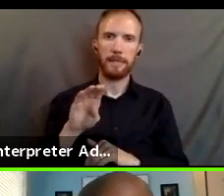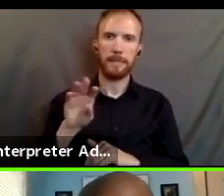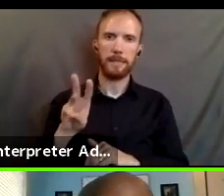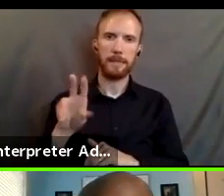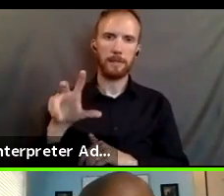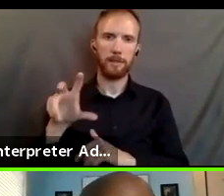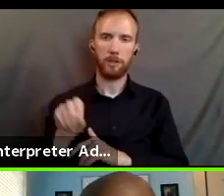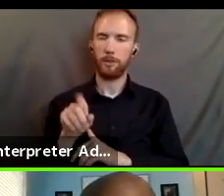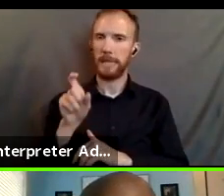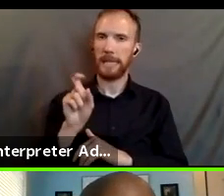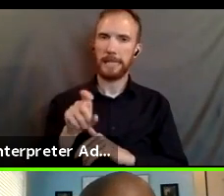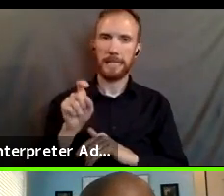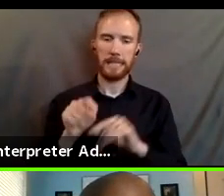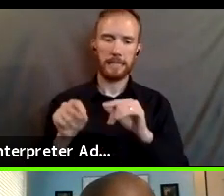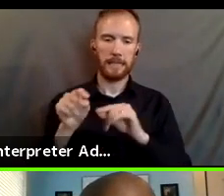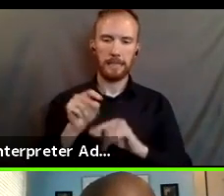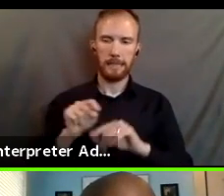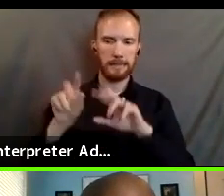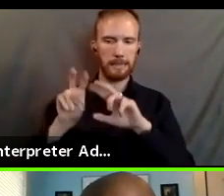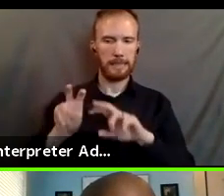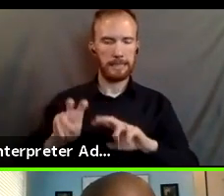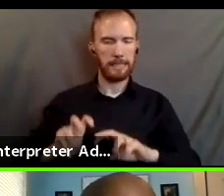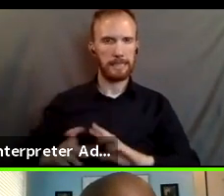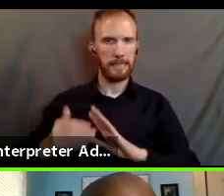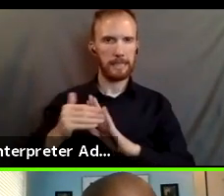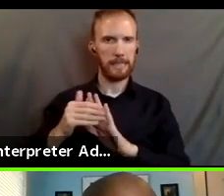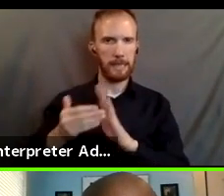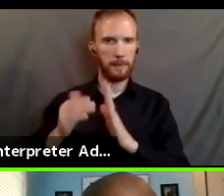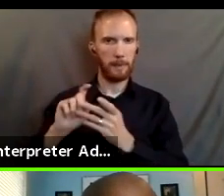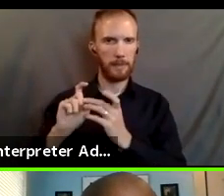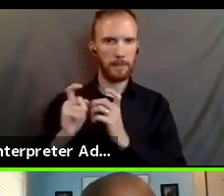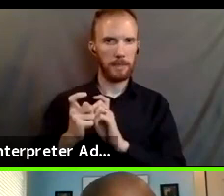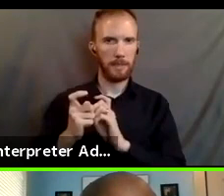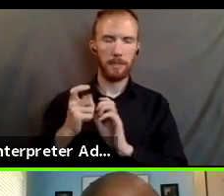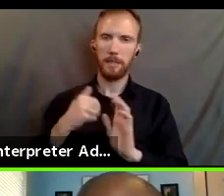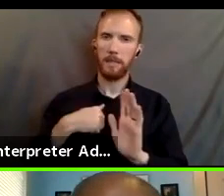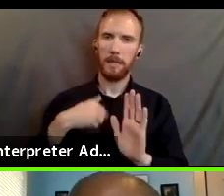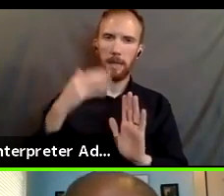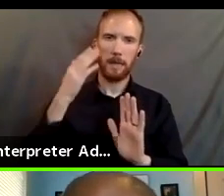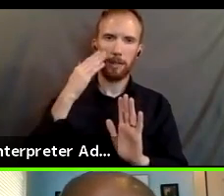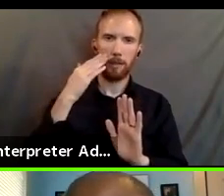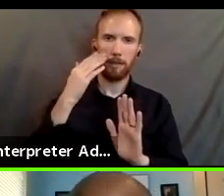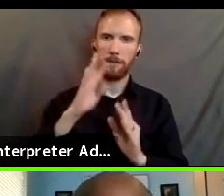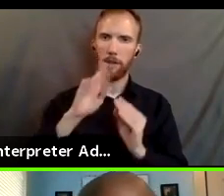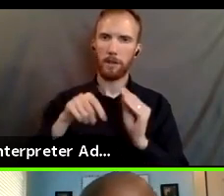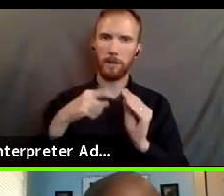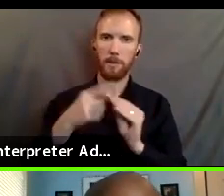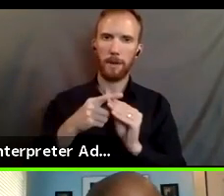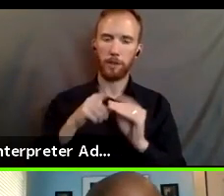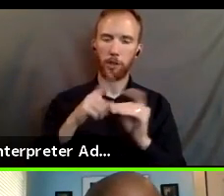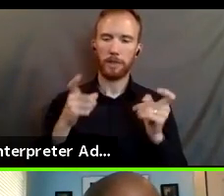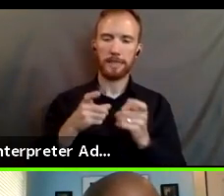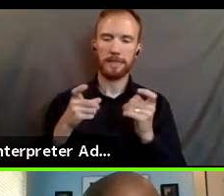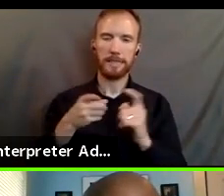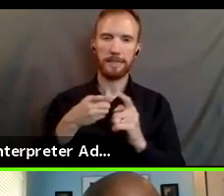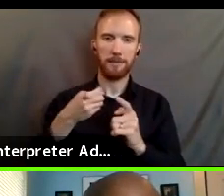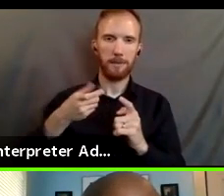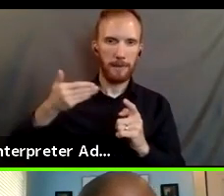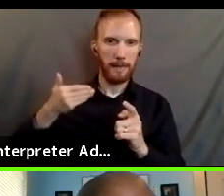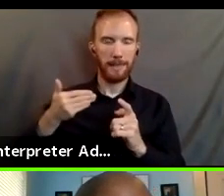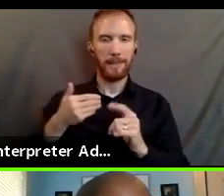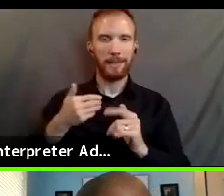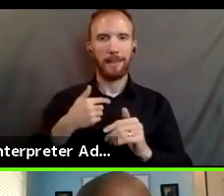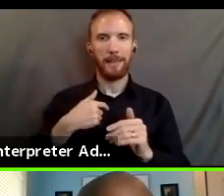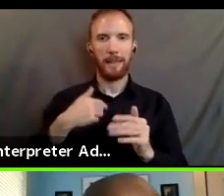because sb 630 in in i you heard me use references to sins of the past and and now i and i